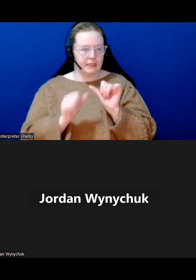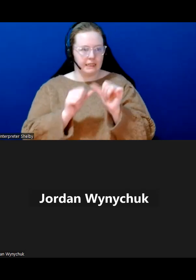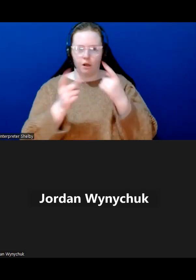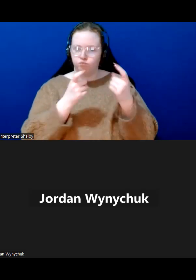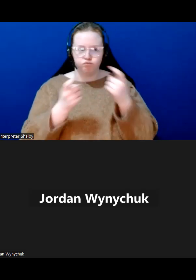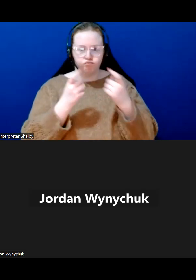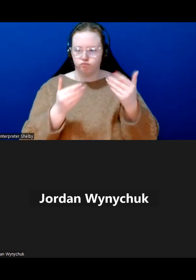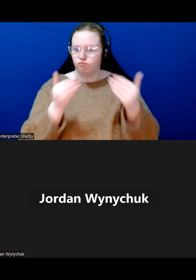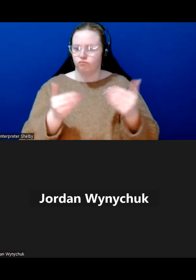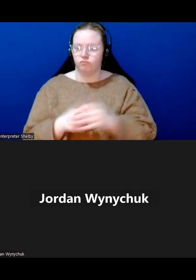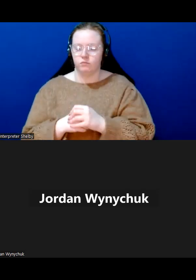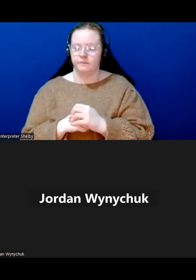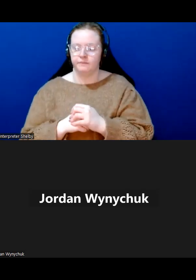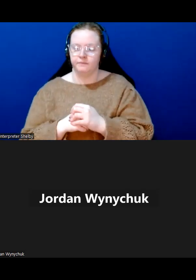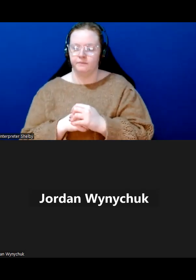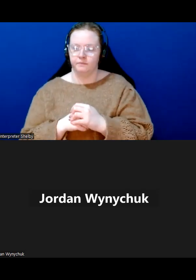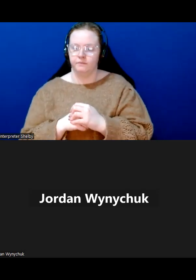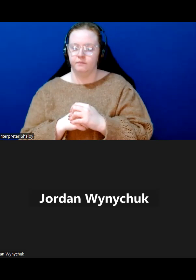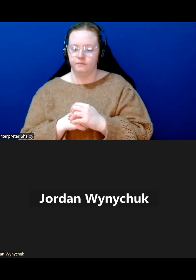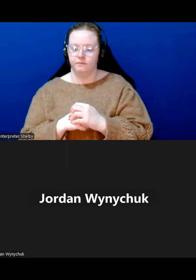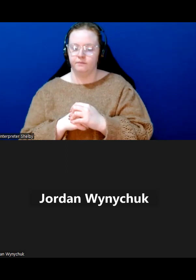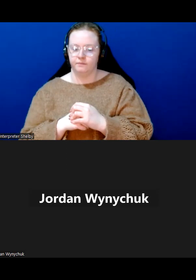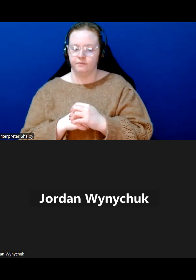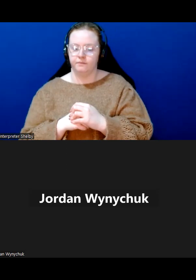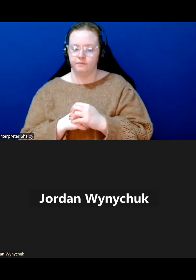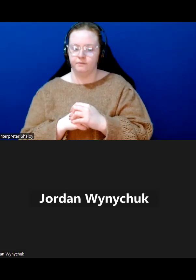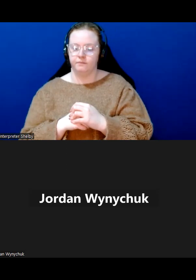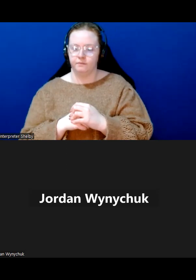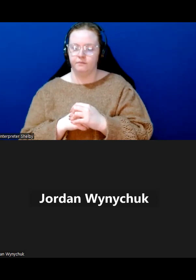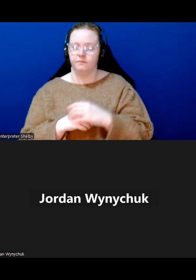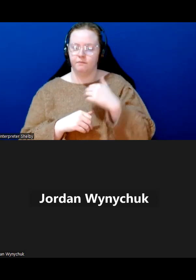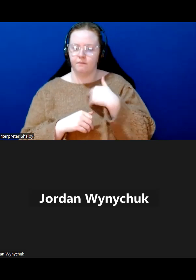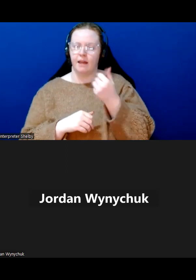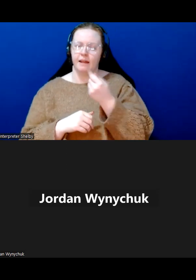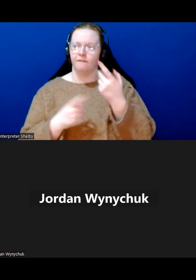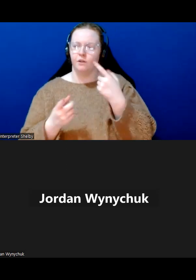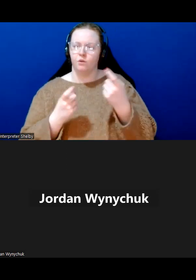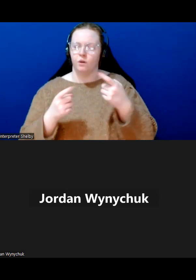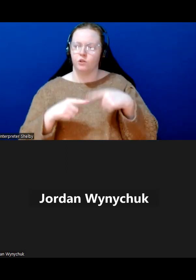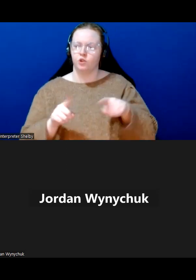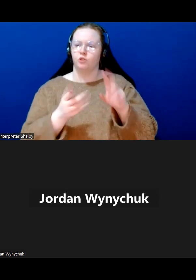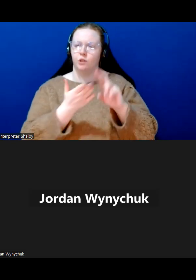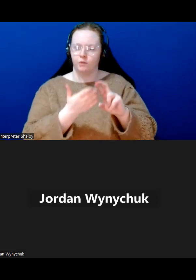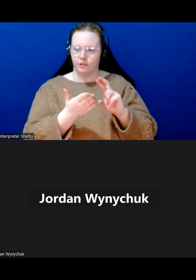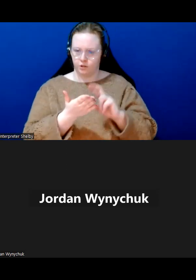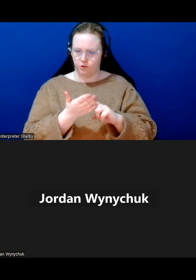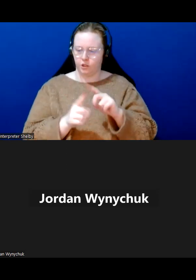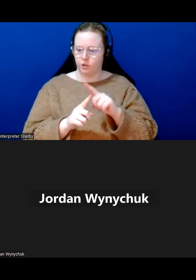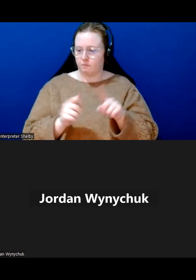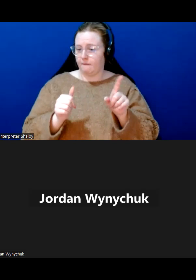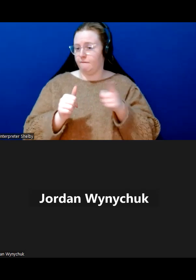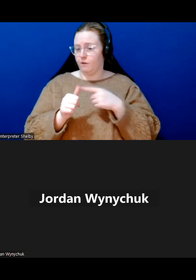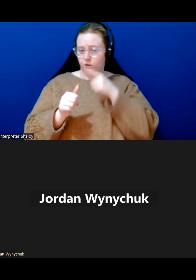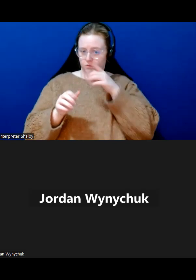coming. I did have a couple of questions that were asked during registration, but before I read those out, I just want to open this up to say,